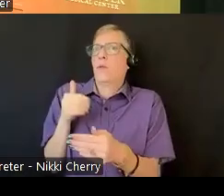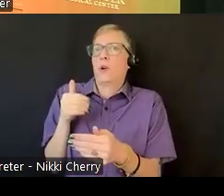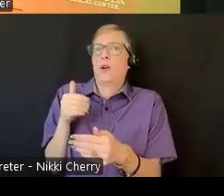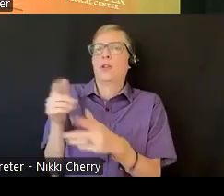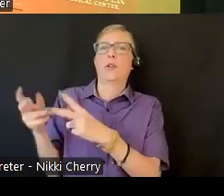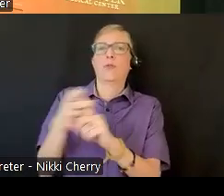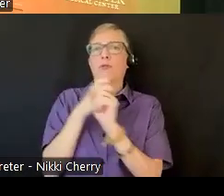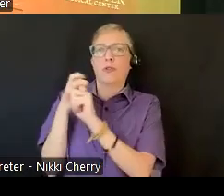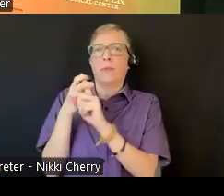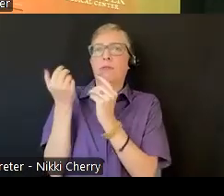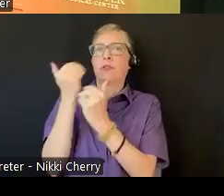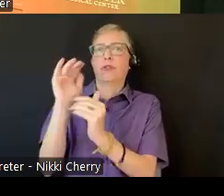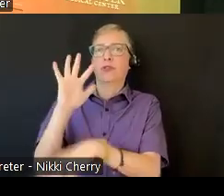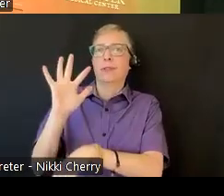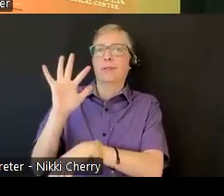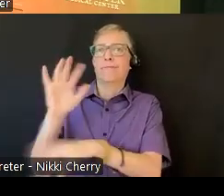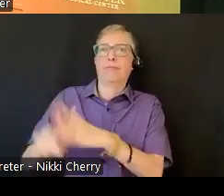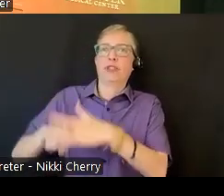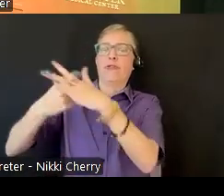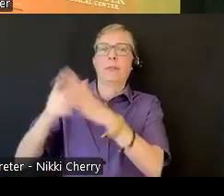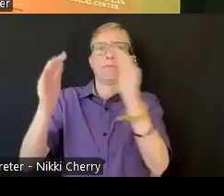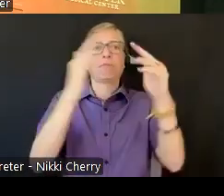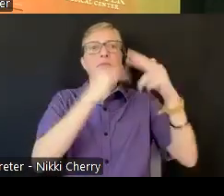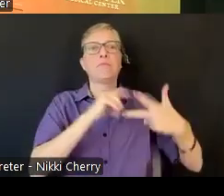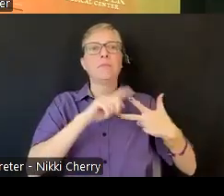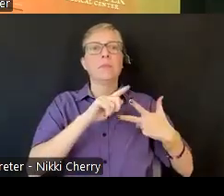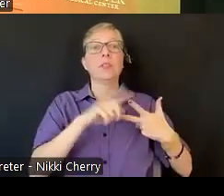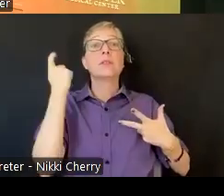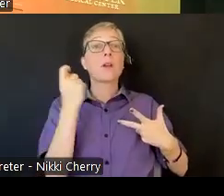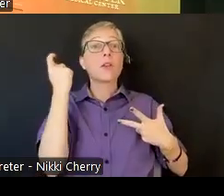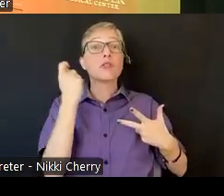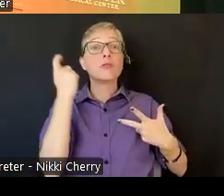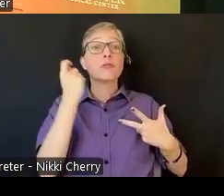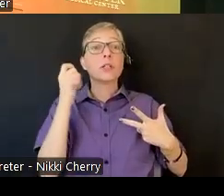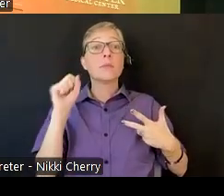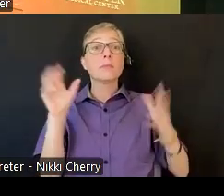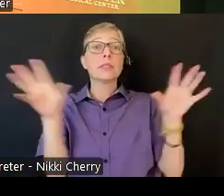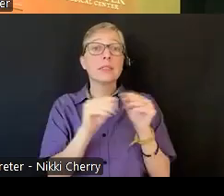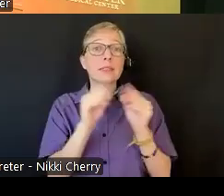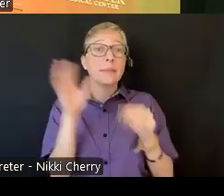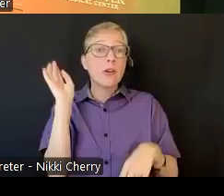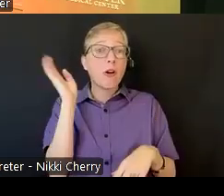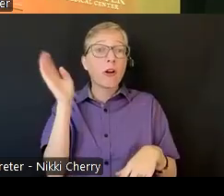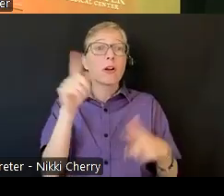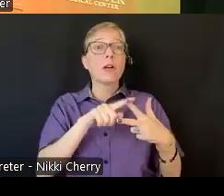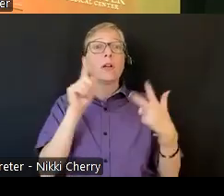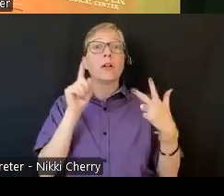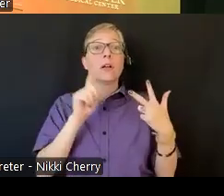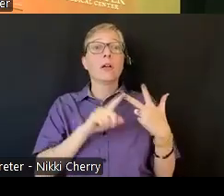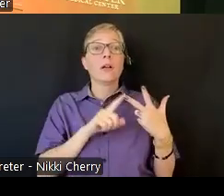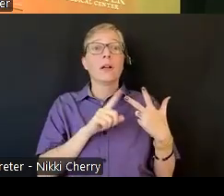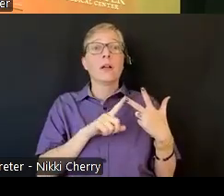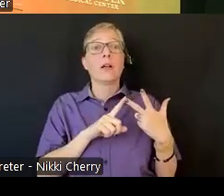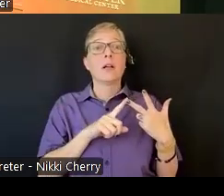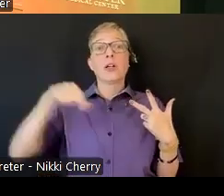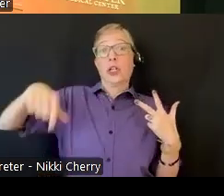shape. Scholarship seminars. Our Q core has also gotten very strong. We now have 5